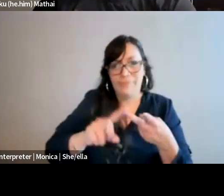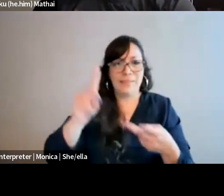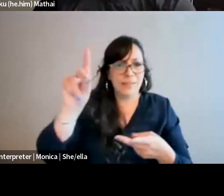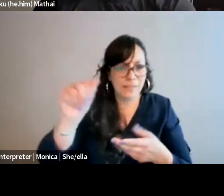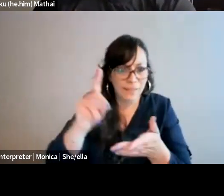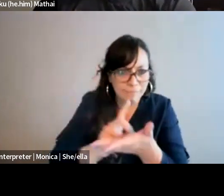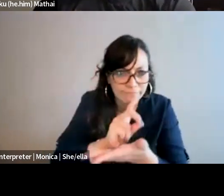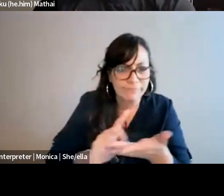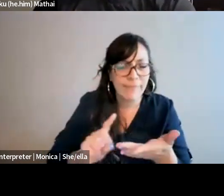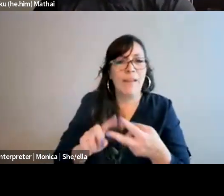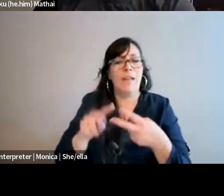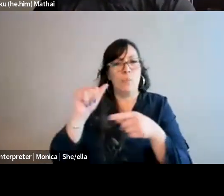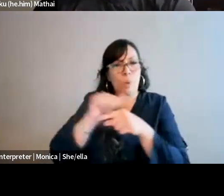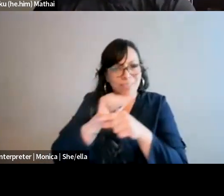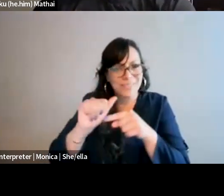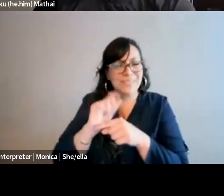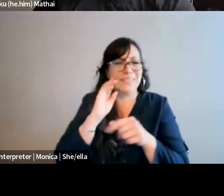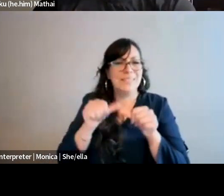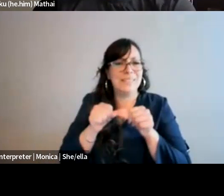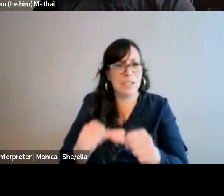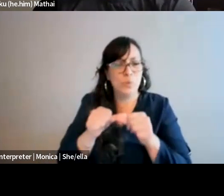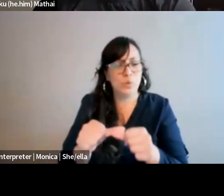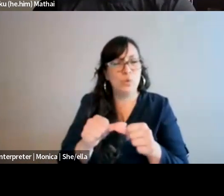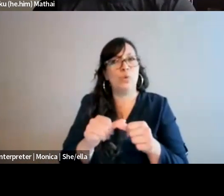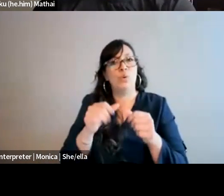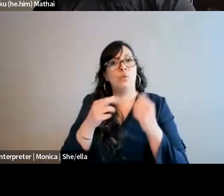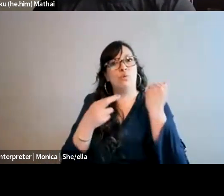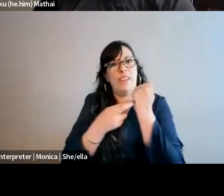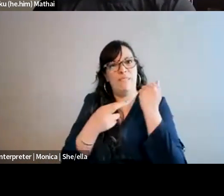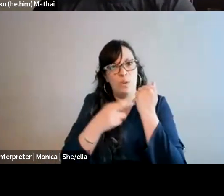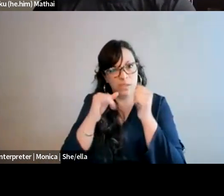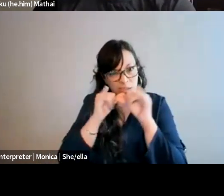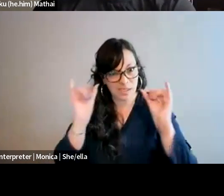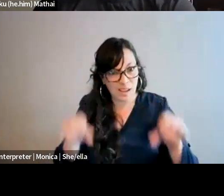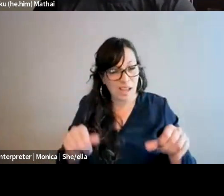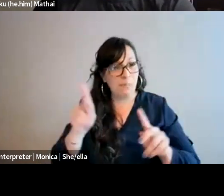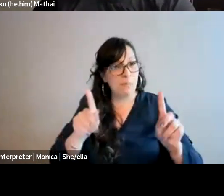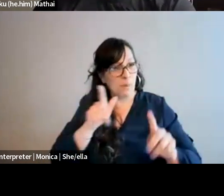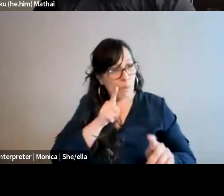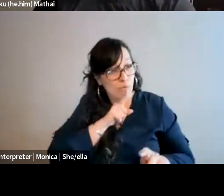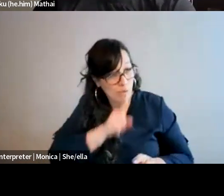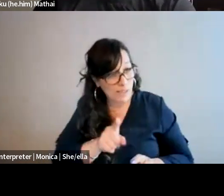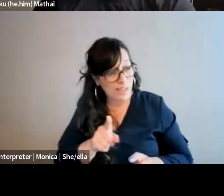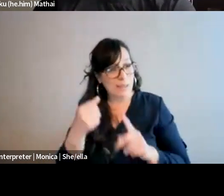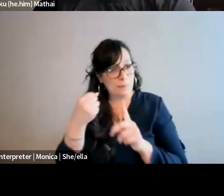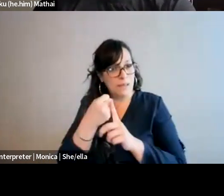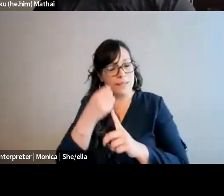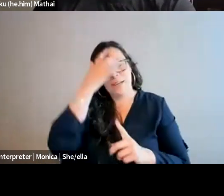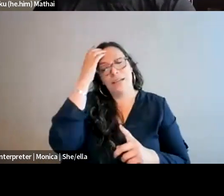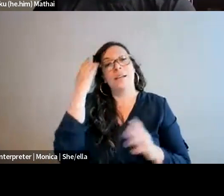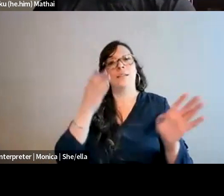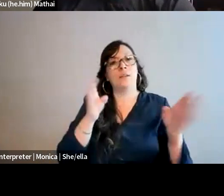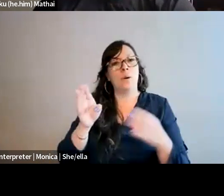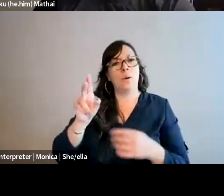continue to reinforce the systems and the people who are most impacted by this. And so as we shift the question to